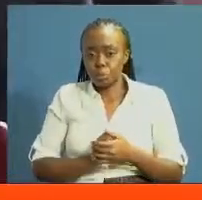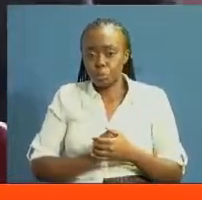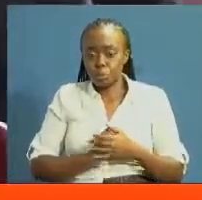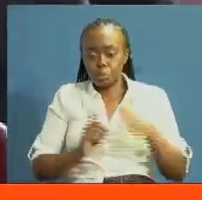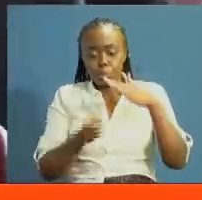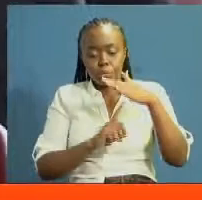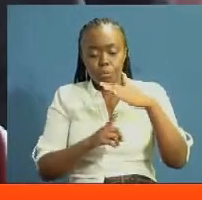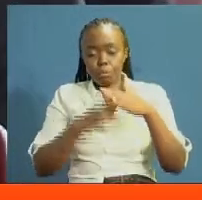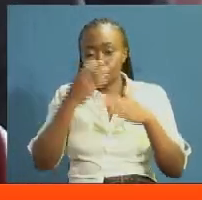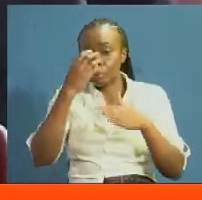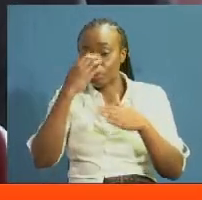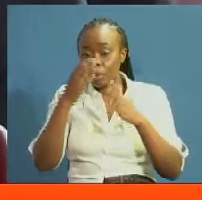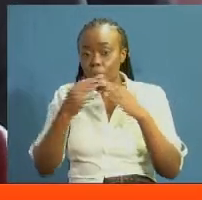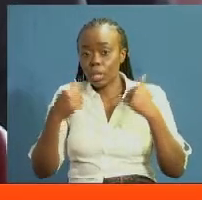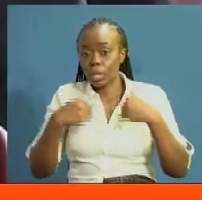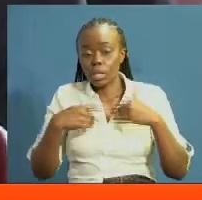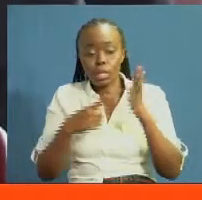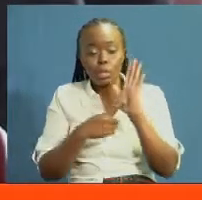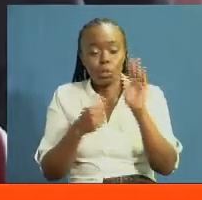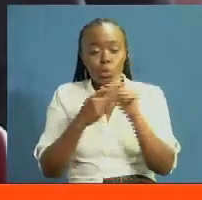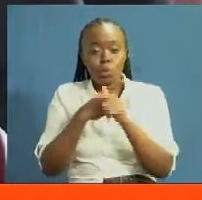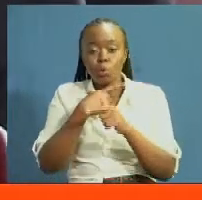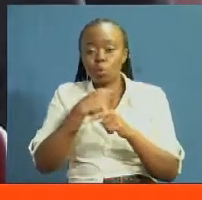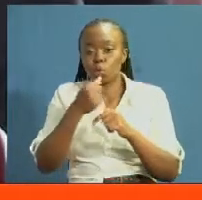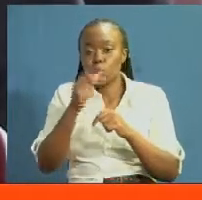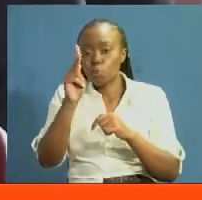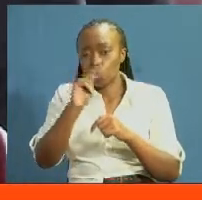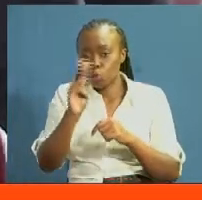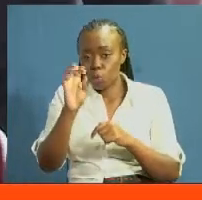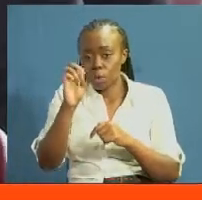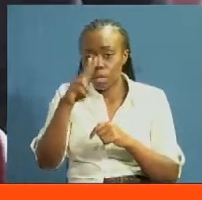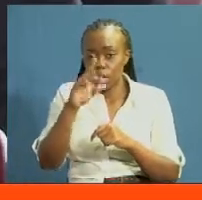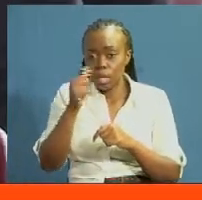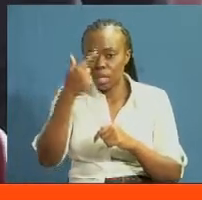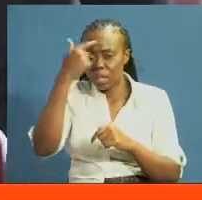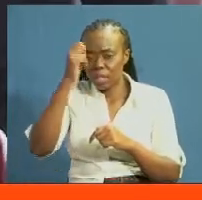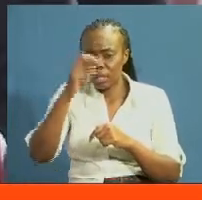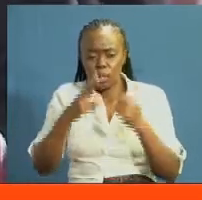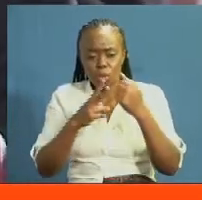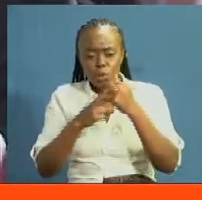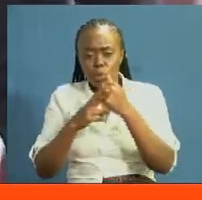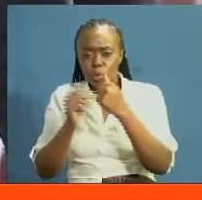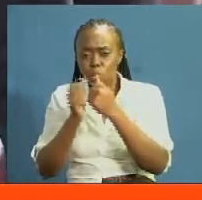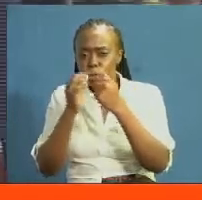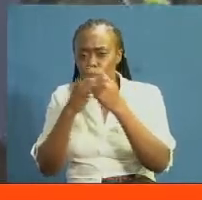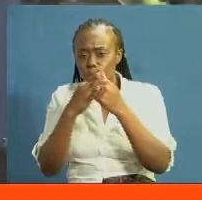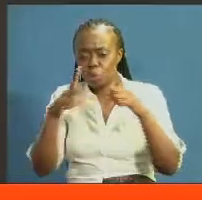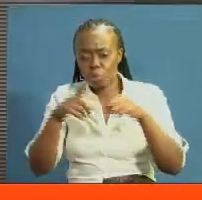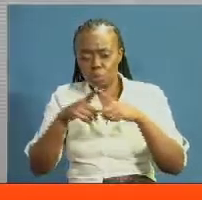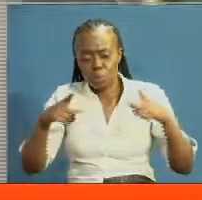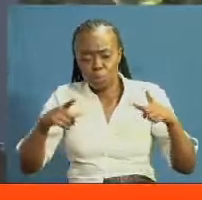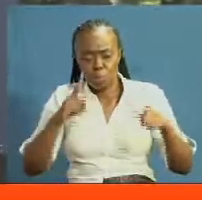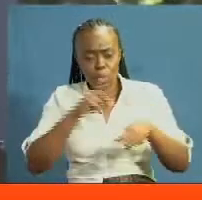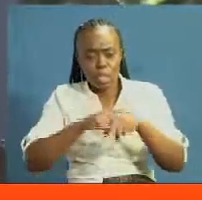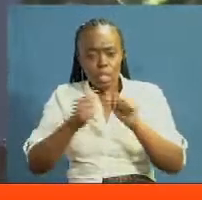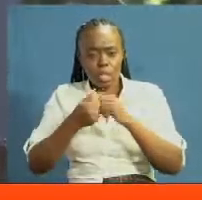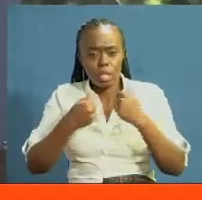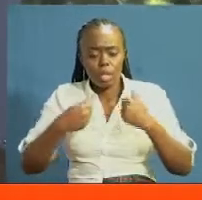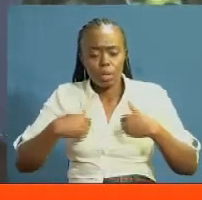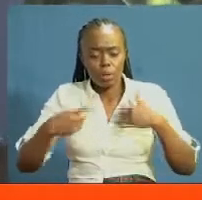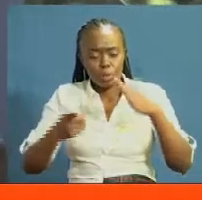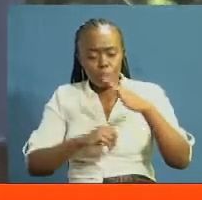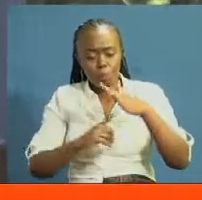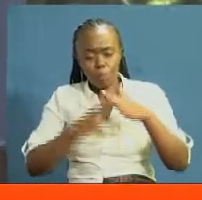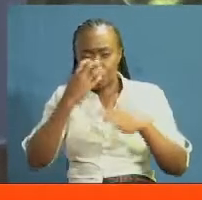Deputy President William Ruto has occasionally accused Kalonzo Musyoka for grabbing the 200-acre piece of land during his tenure as the Vice